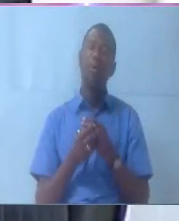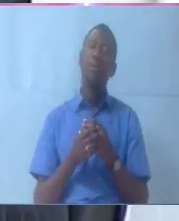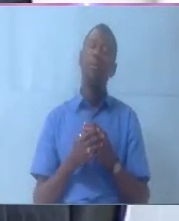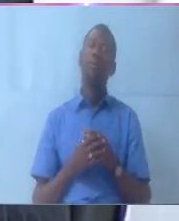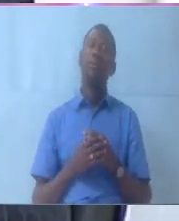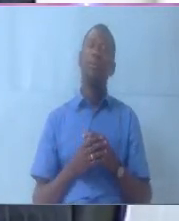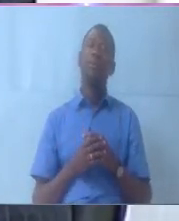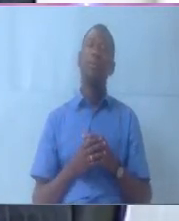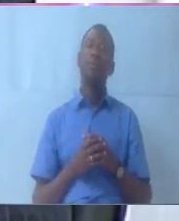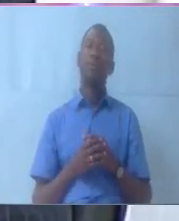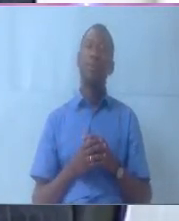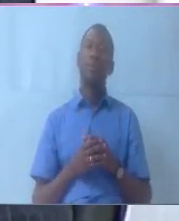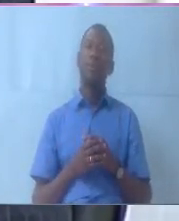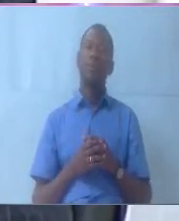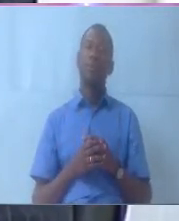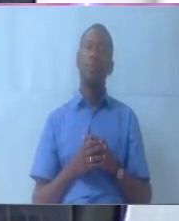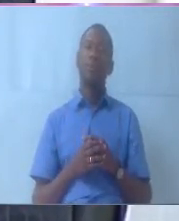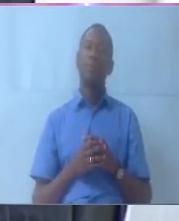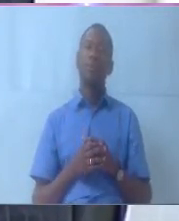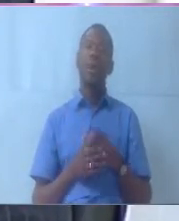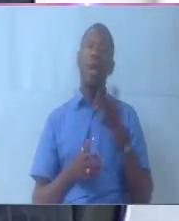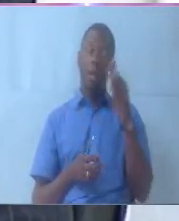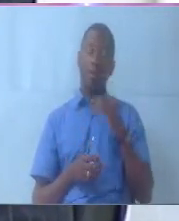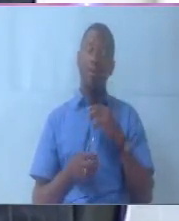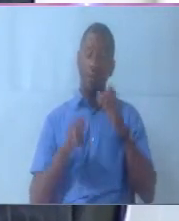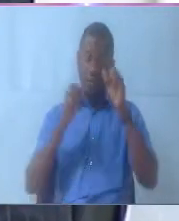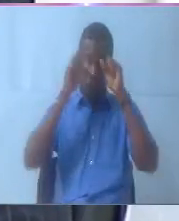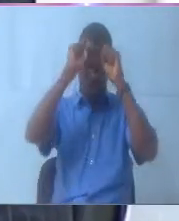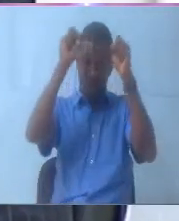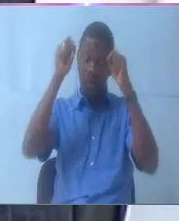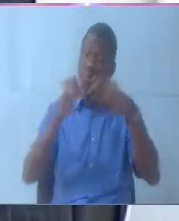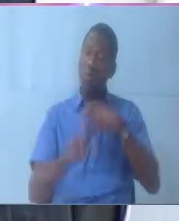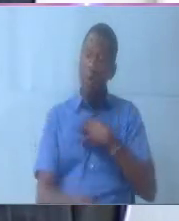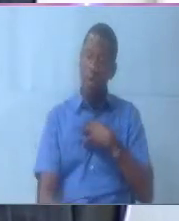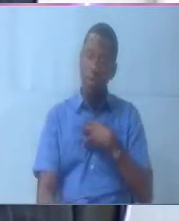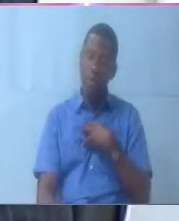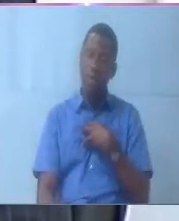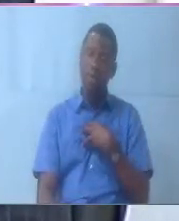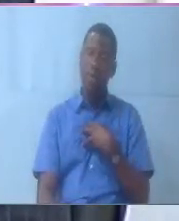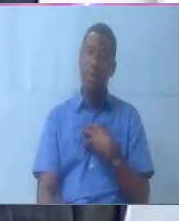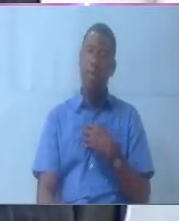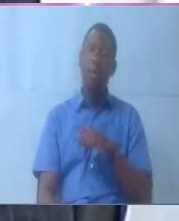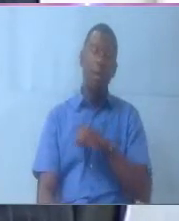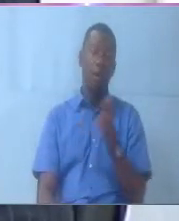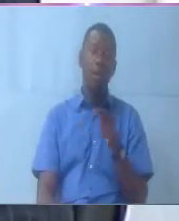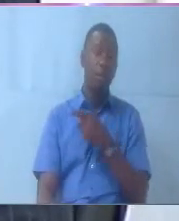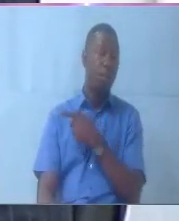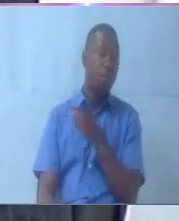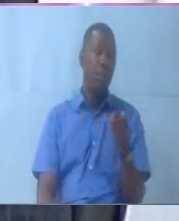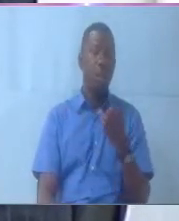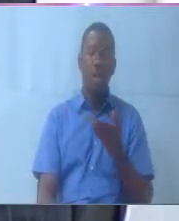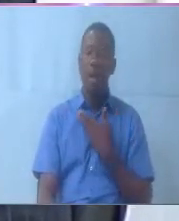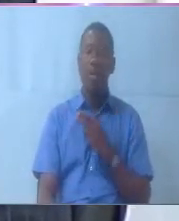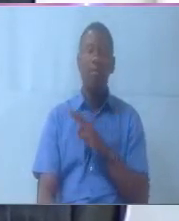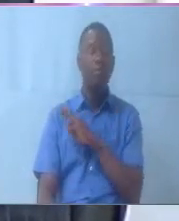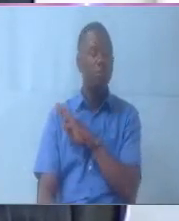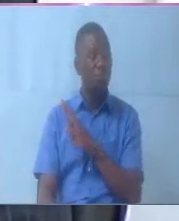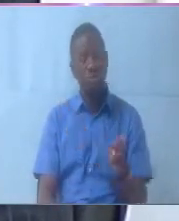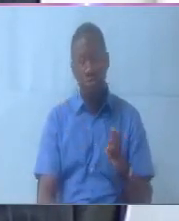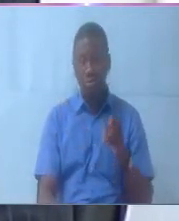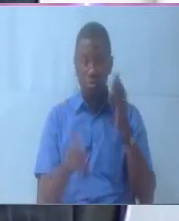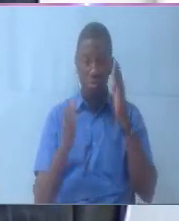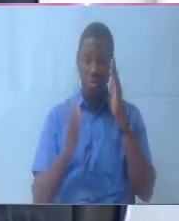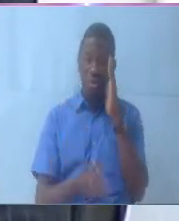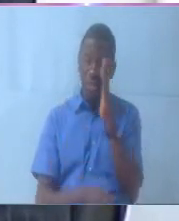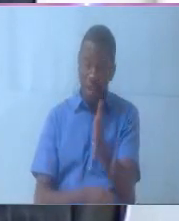kangonyin kan if the government so wish. Nimman sakunda lafita. And they had no right to intervene in that matter. Andu man sembe